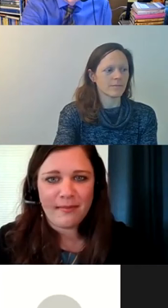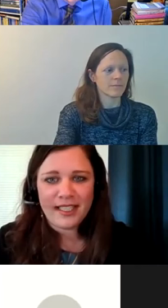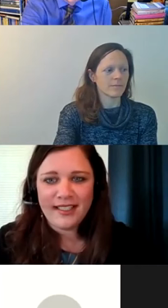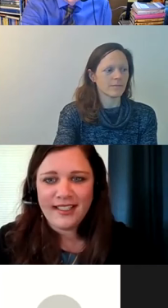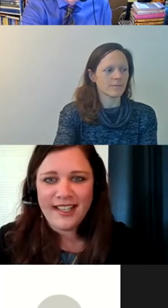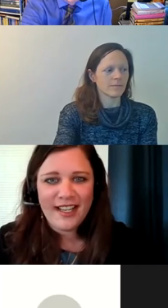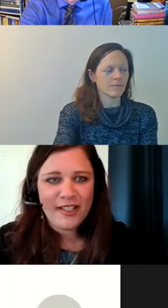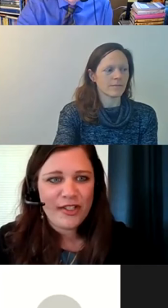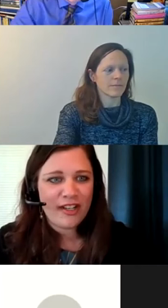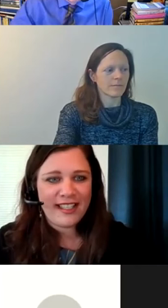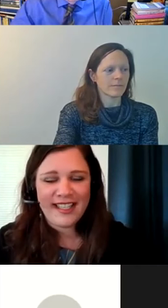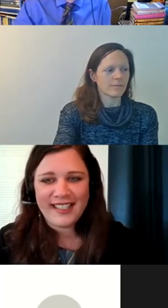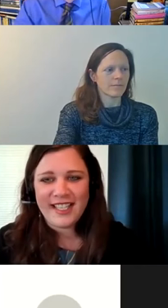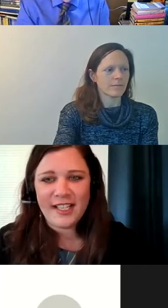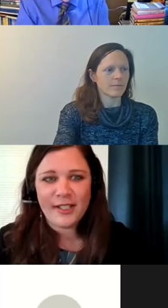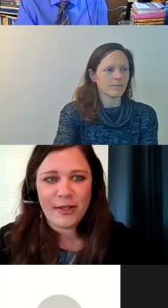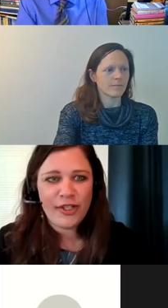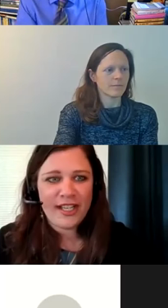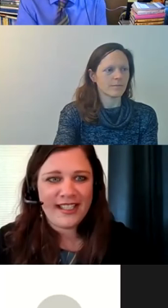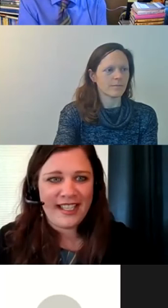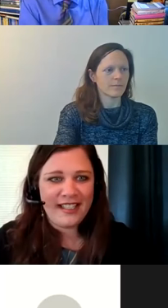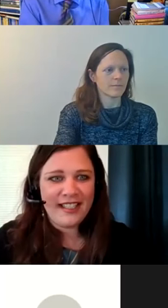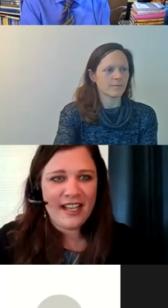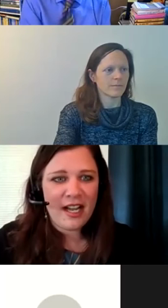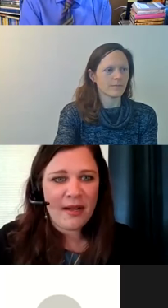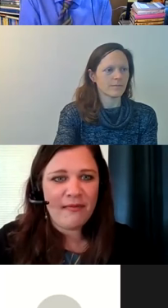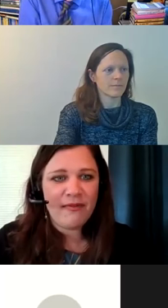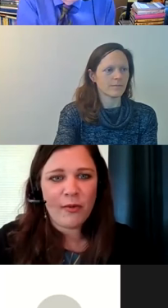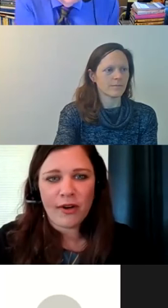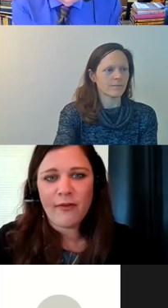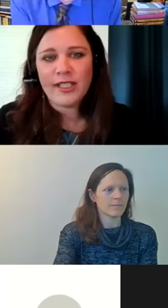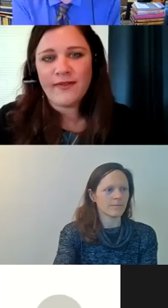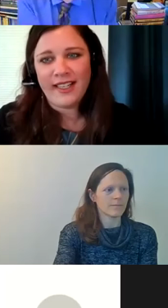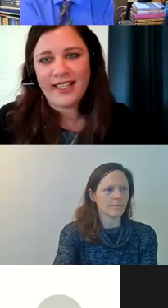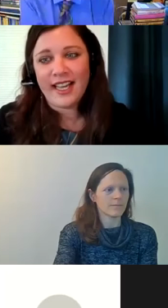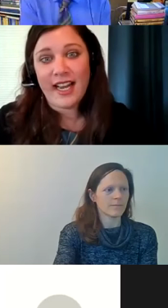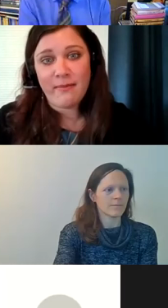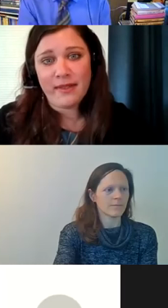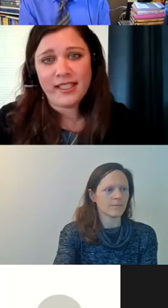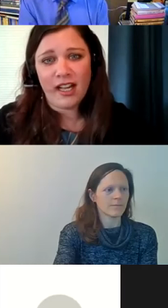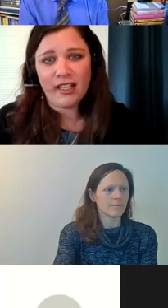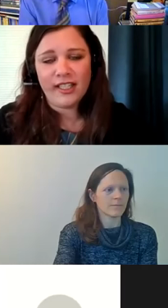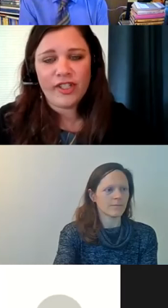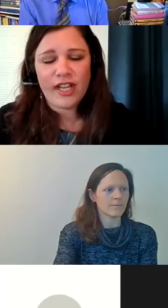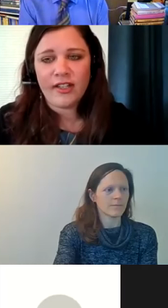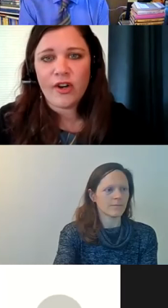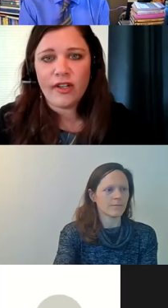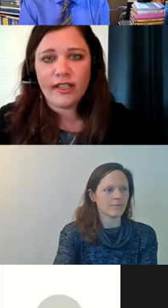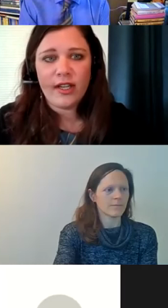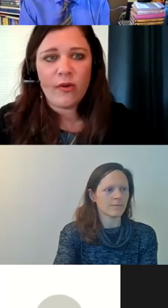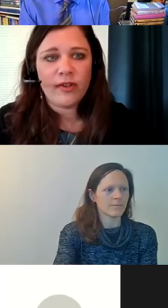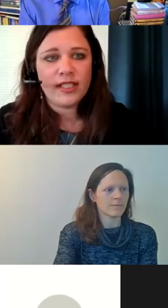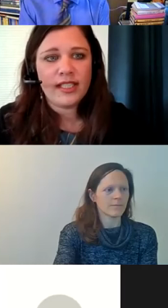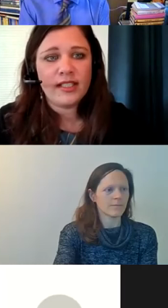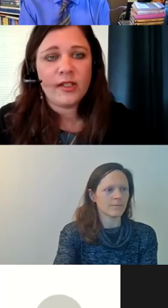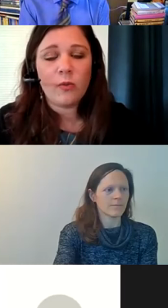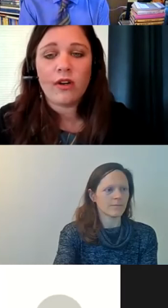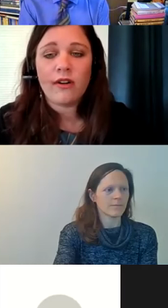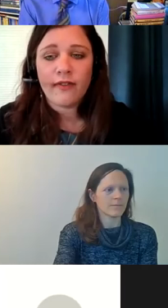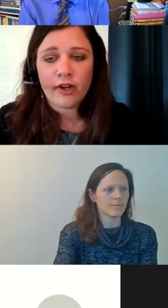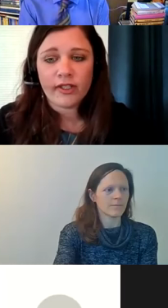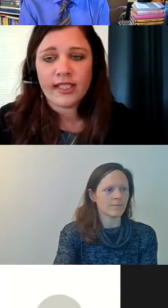Charles Thompson. Charlie is the Associate Dean for Workforce Funding at Edmonds College and currently